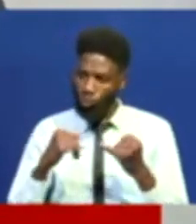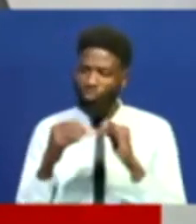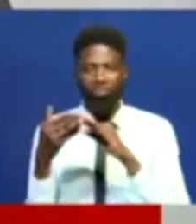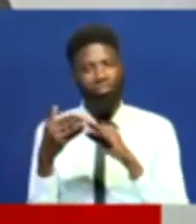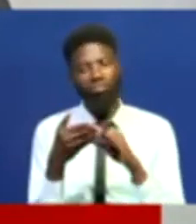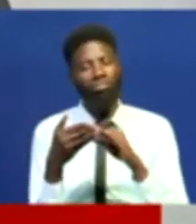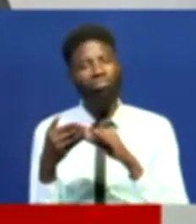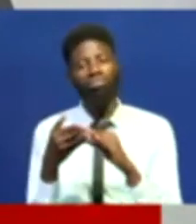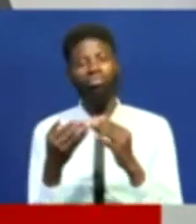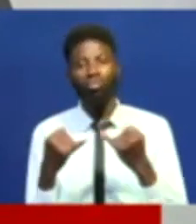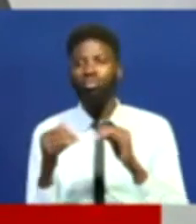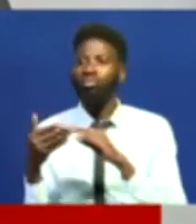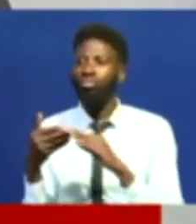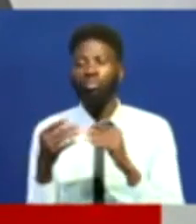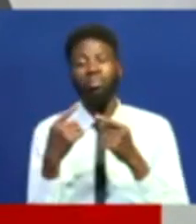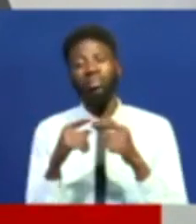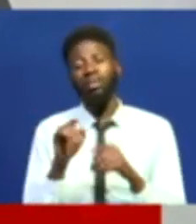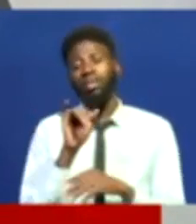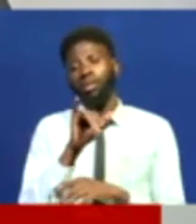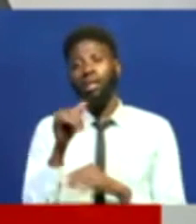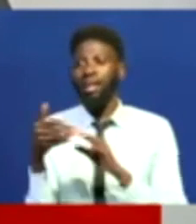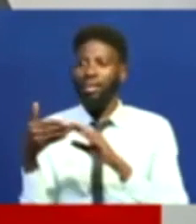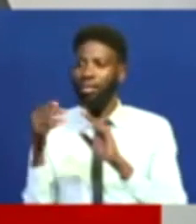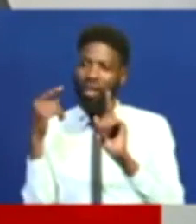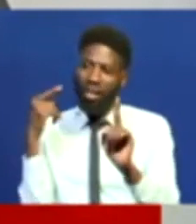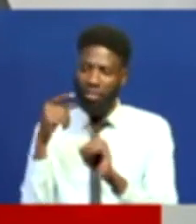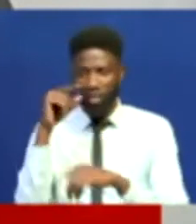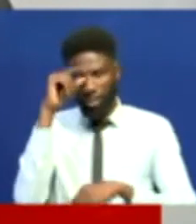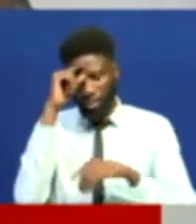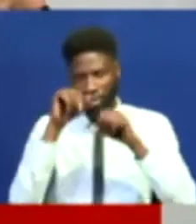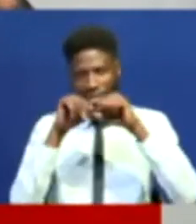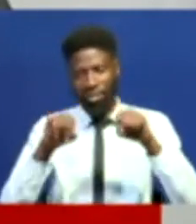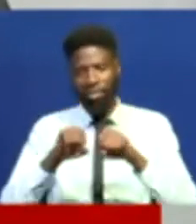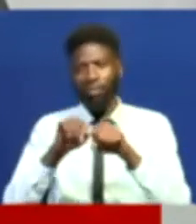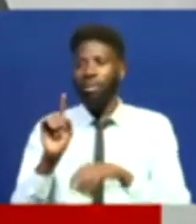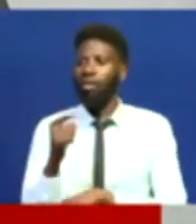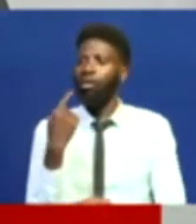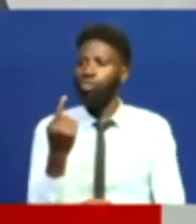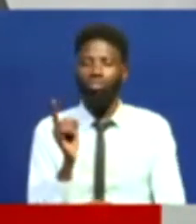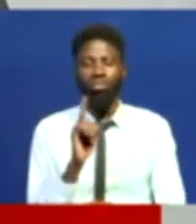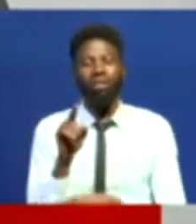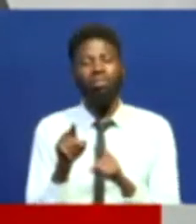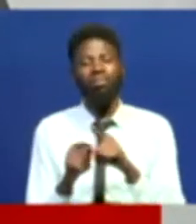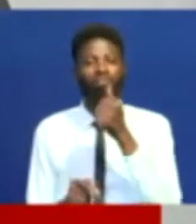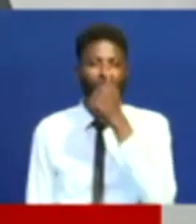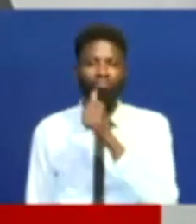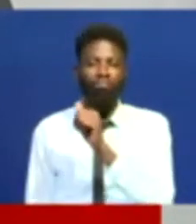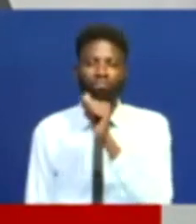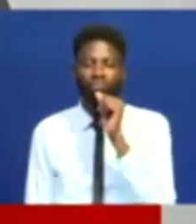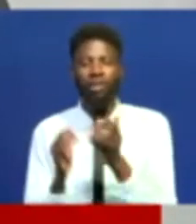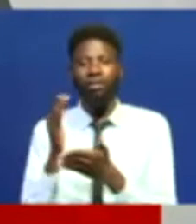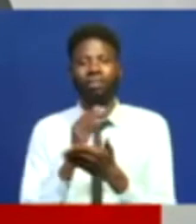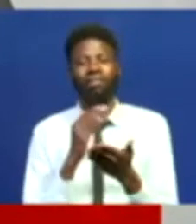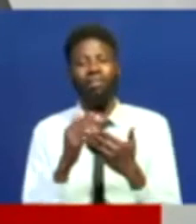Mm-hmm. And these attempted attacks were not only targeted to government systems, they were also targeted to private sector